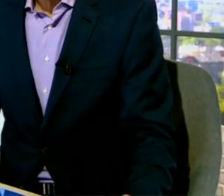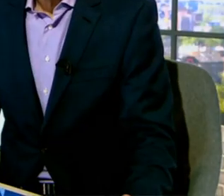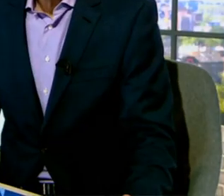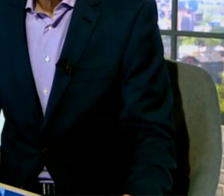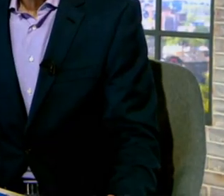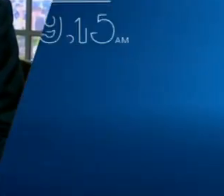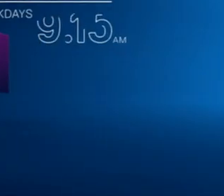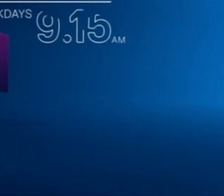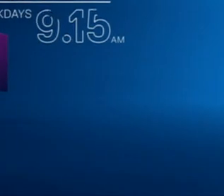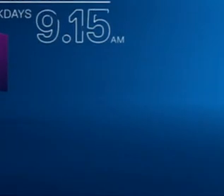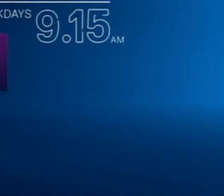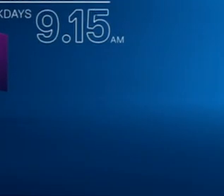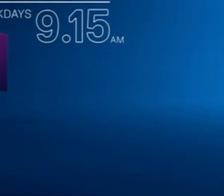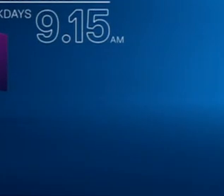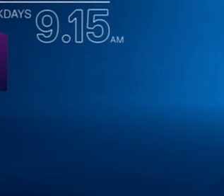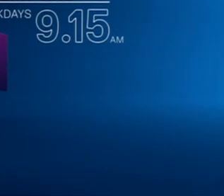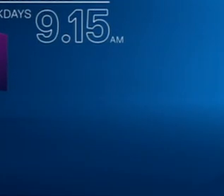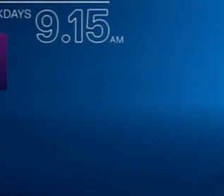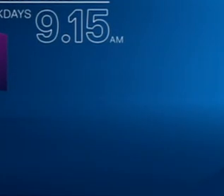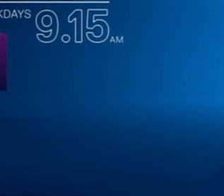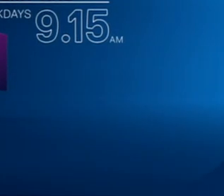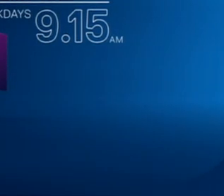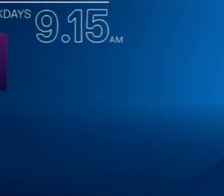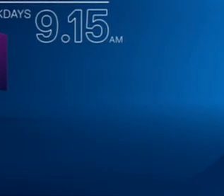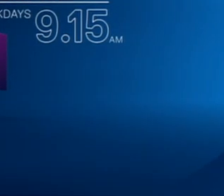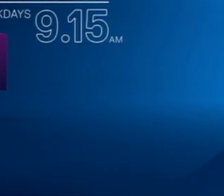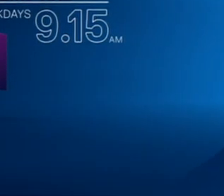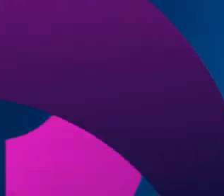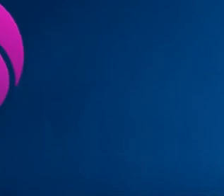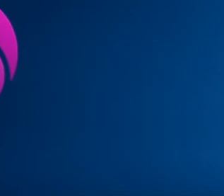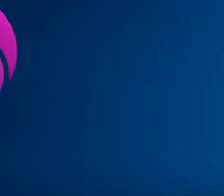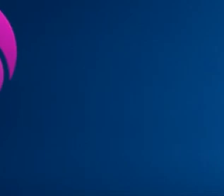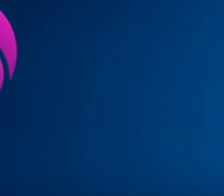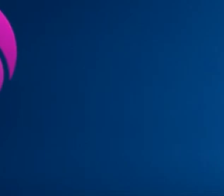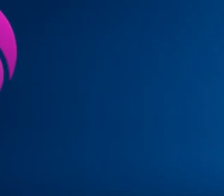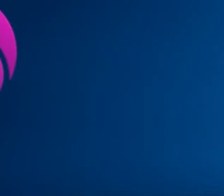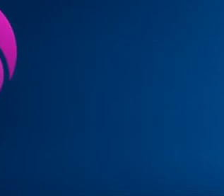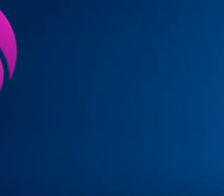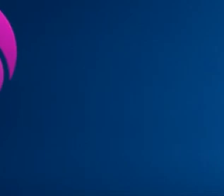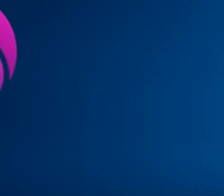And kickstart your day with me, Jeremy Vine, from 9:15 weekdays on Channel 5.